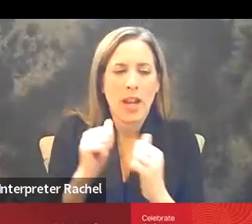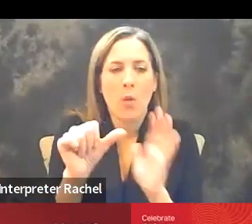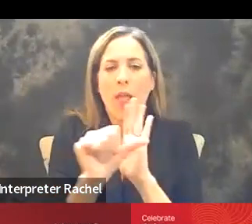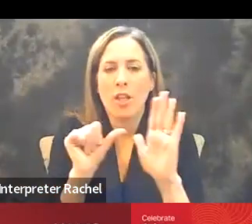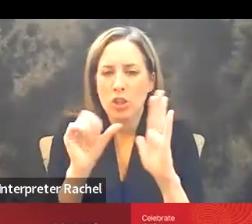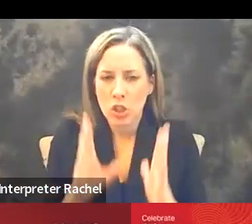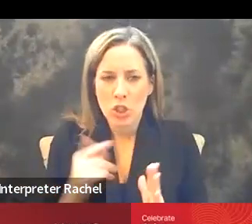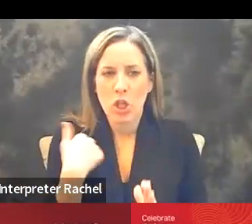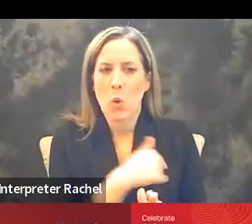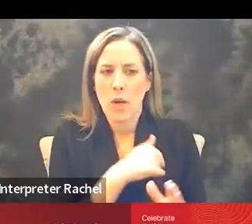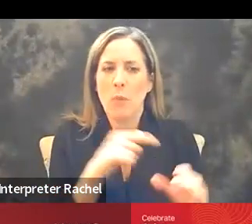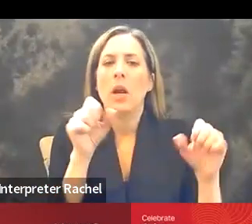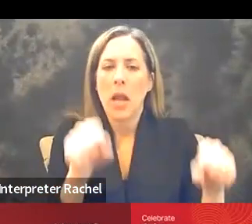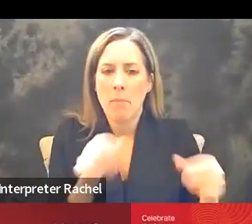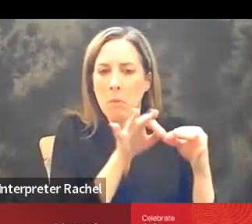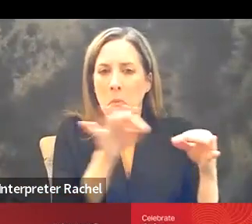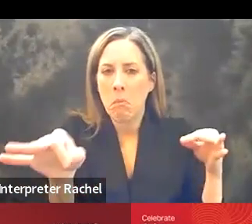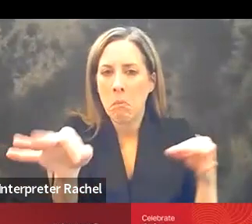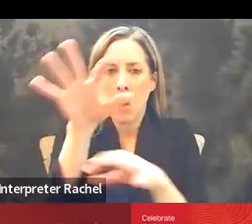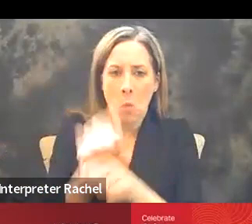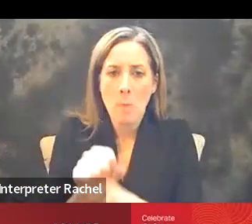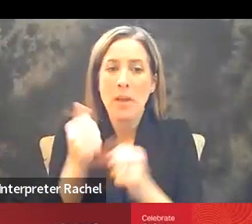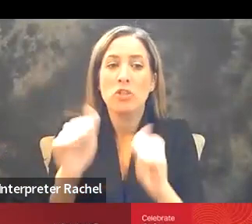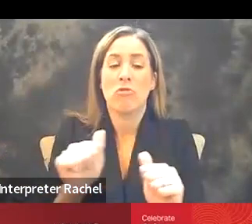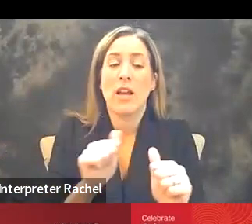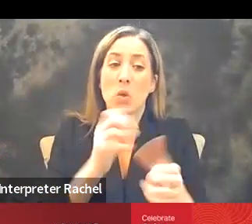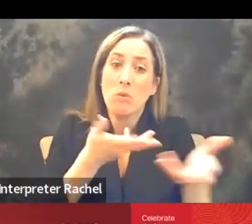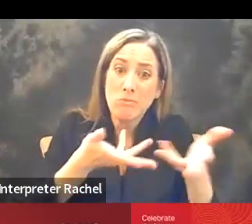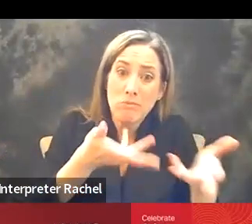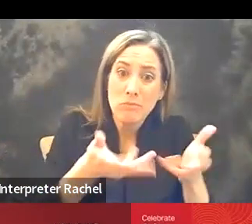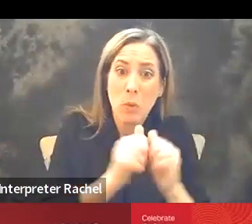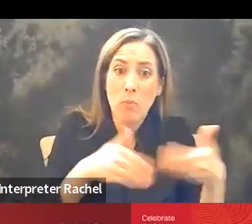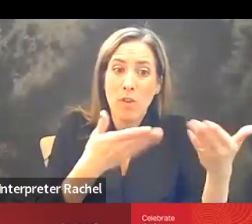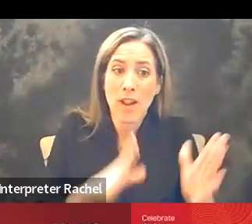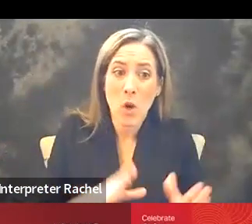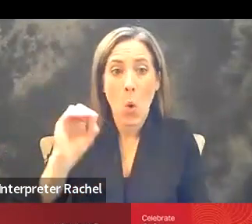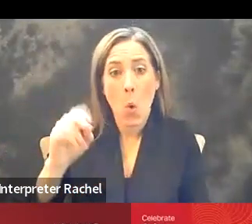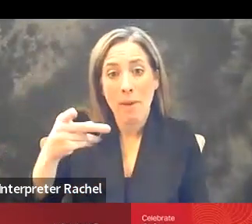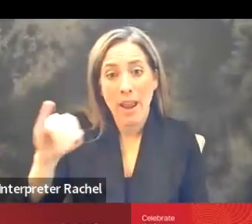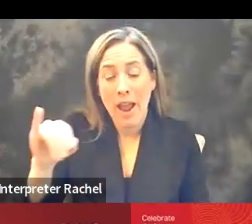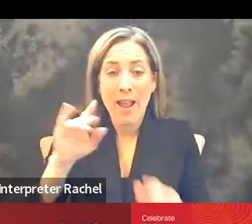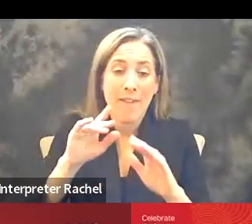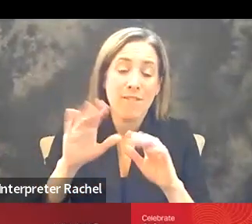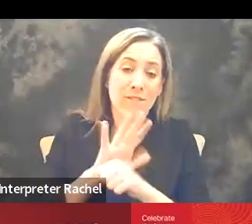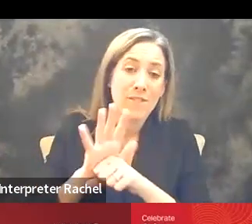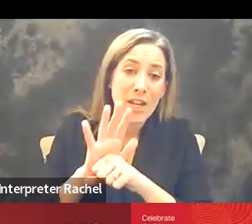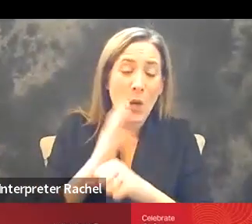were able to postpone the appointment to try and then work with our providers, with our OPI video and agencies to bring a